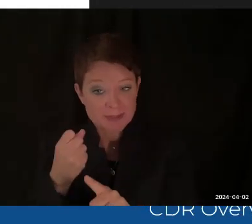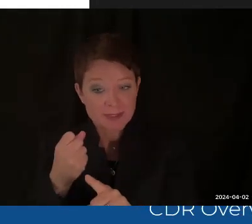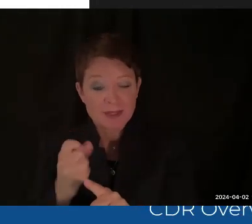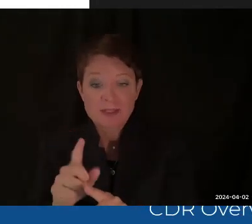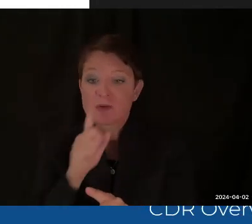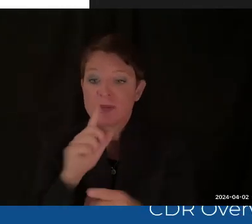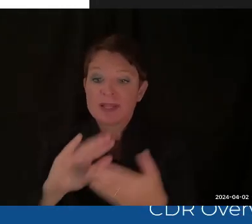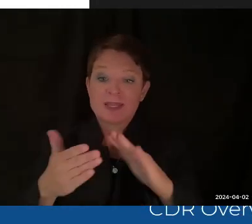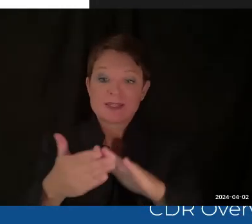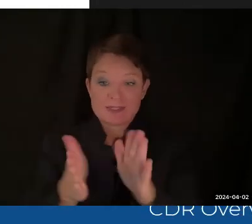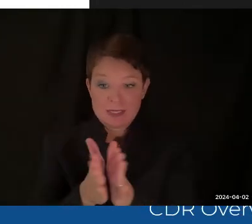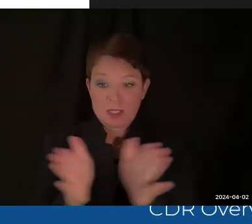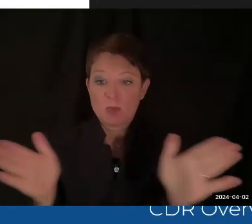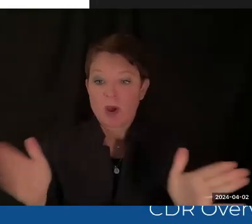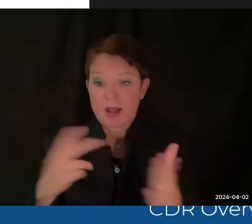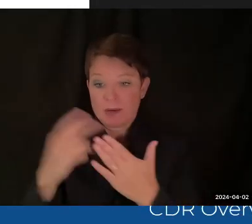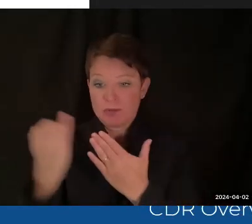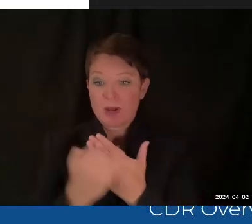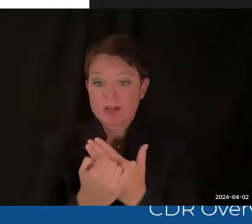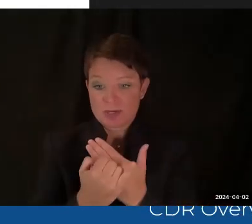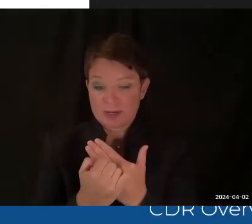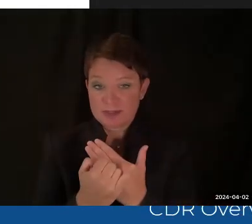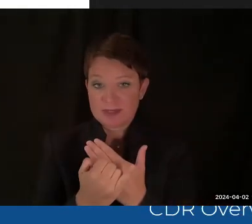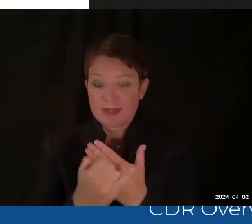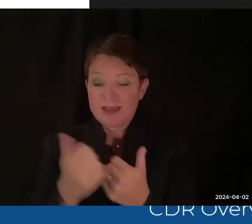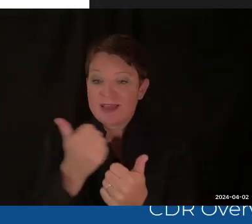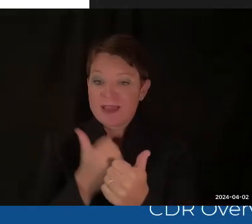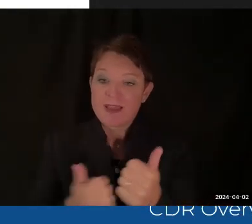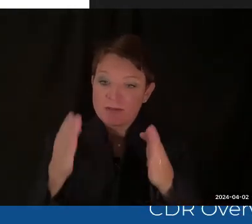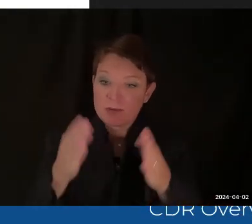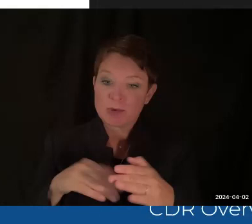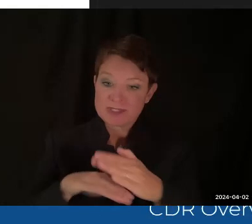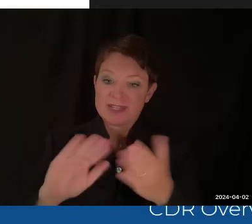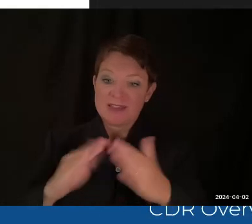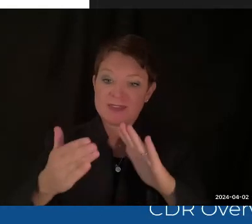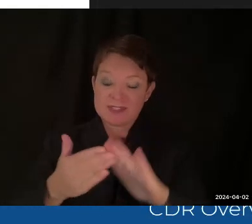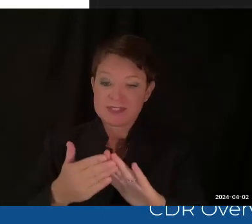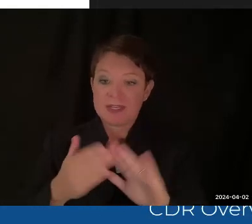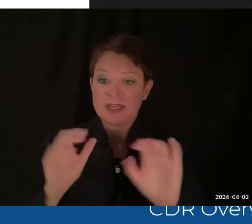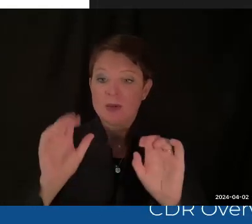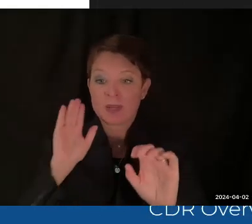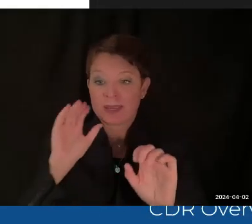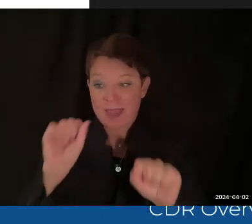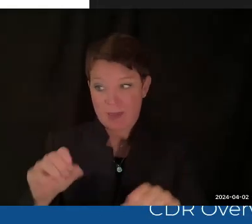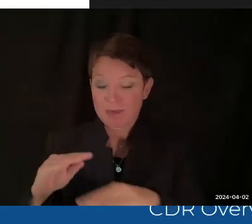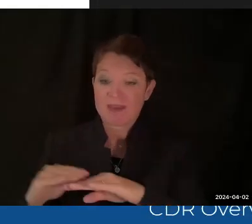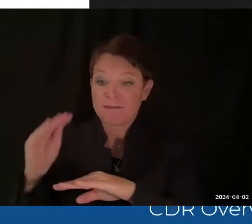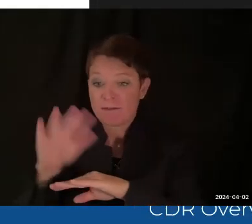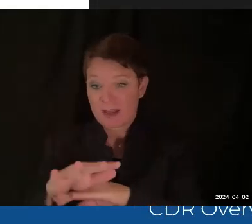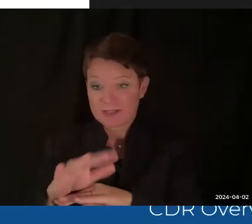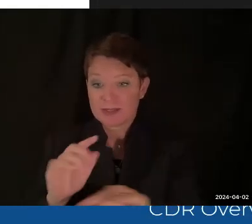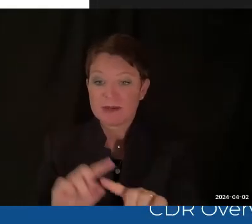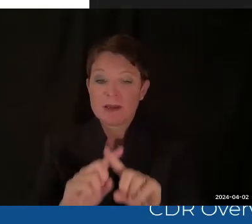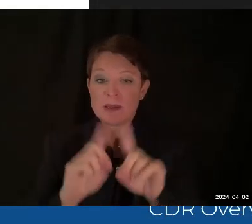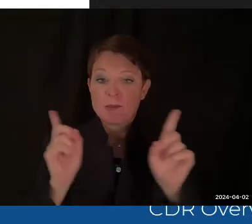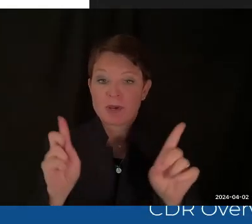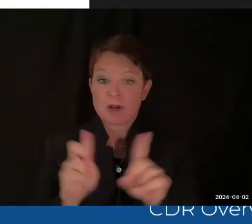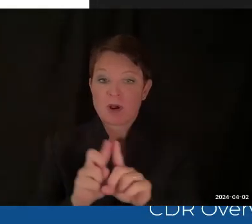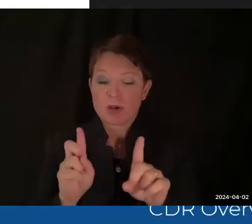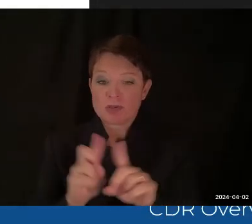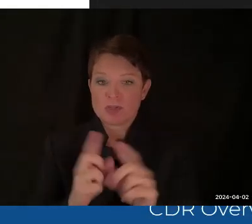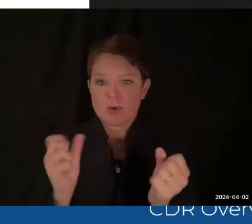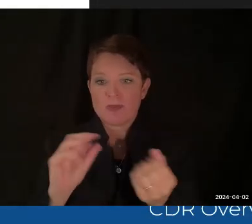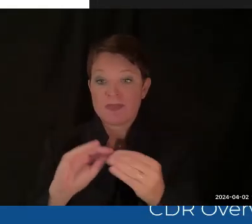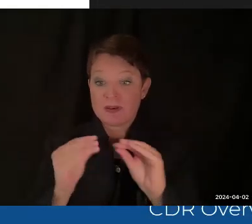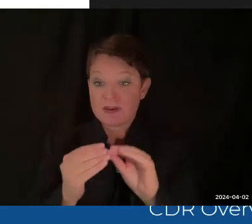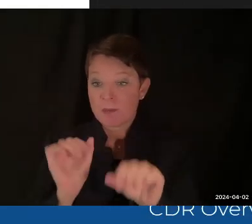a citywide project and everybody in the city of Philadelphia could be affected by this, but also the amount of jobs